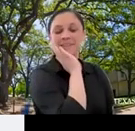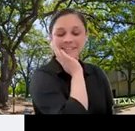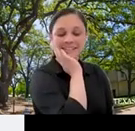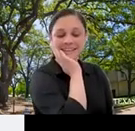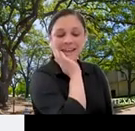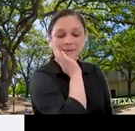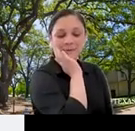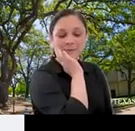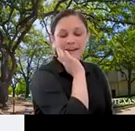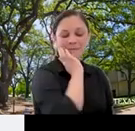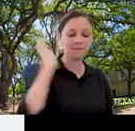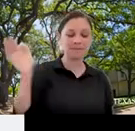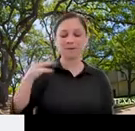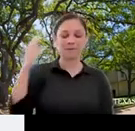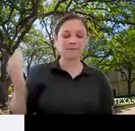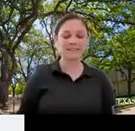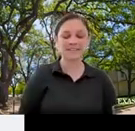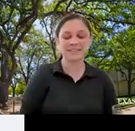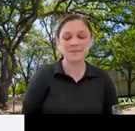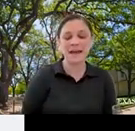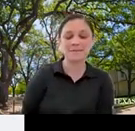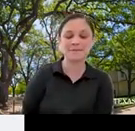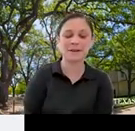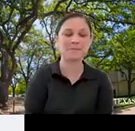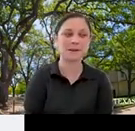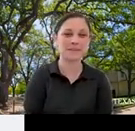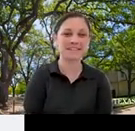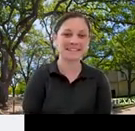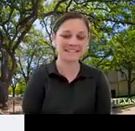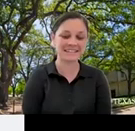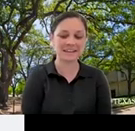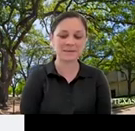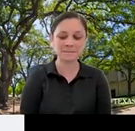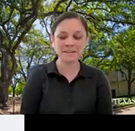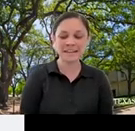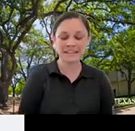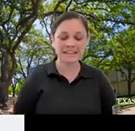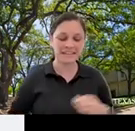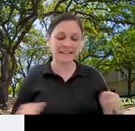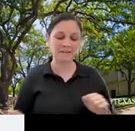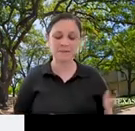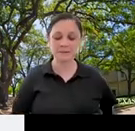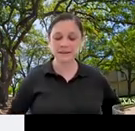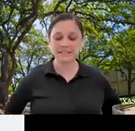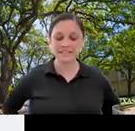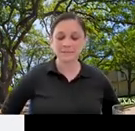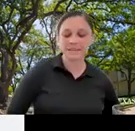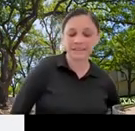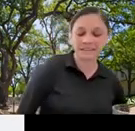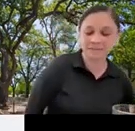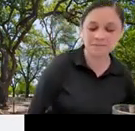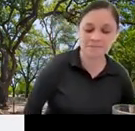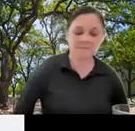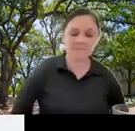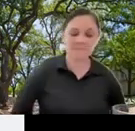I'm curious how what reflections you have on where things ended up and how folks rated